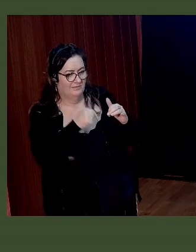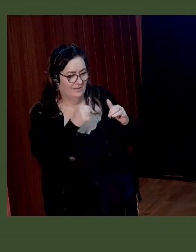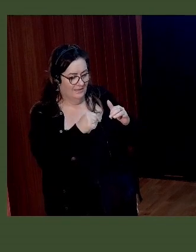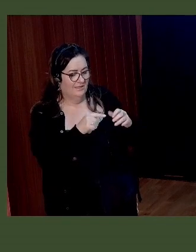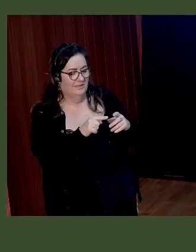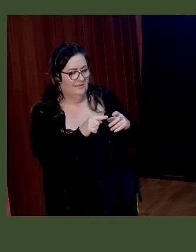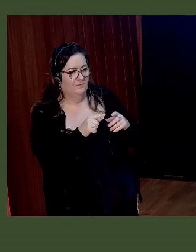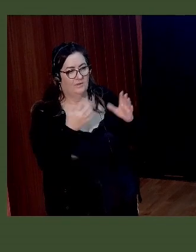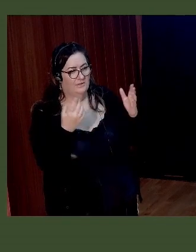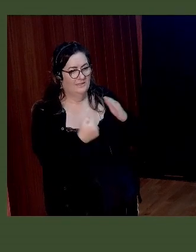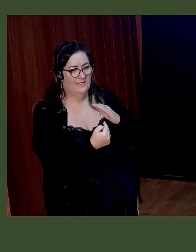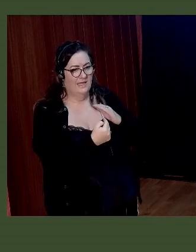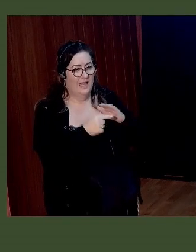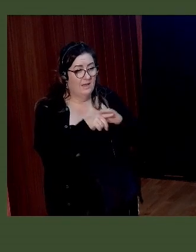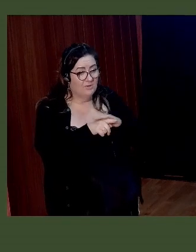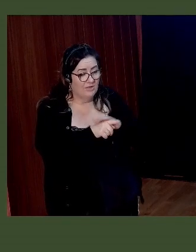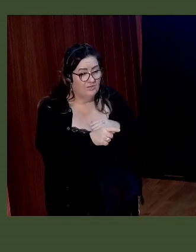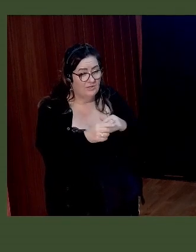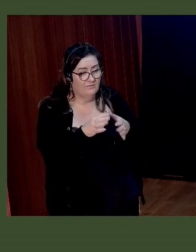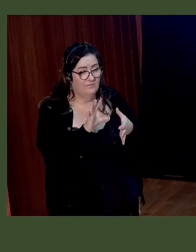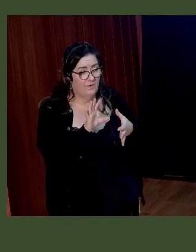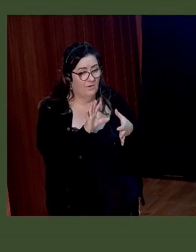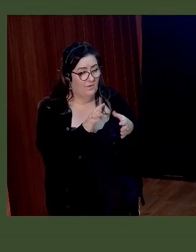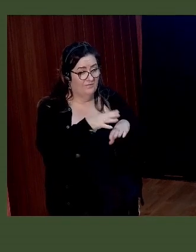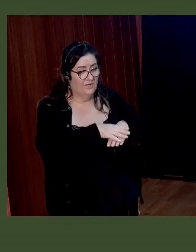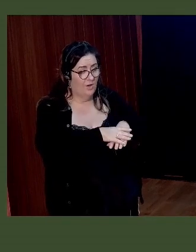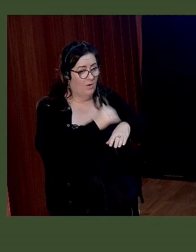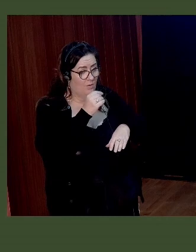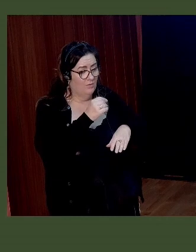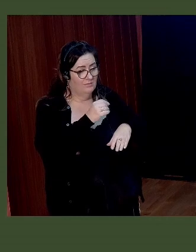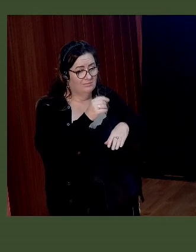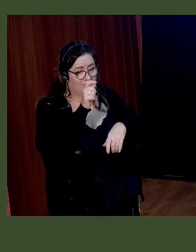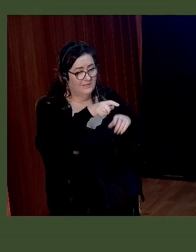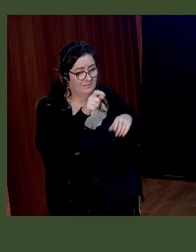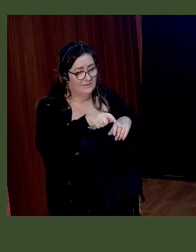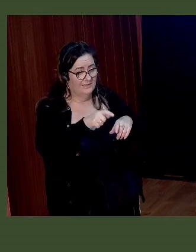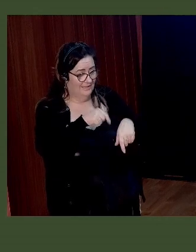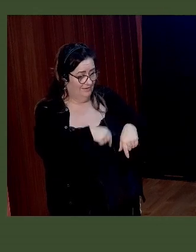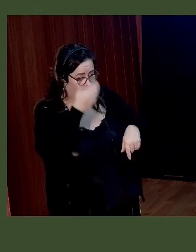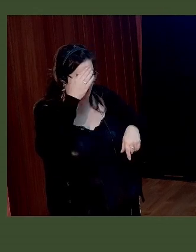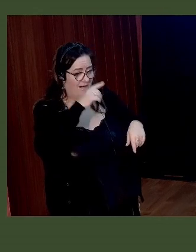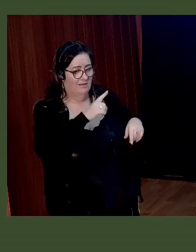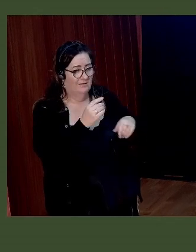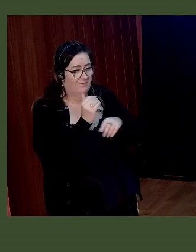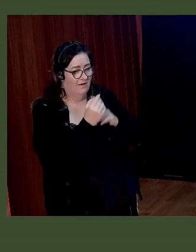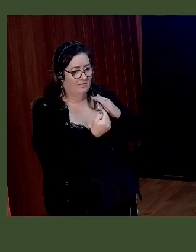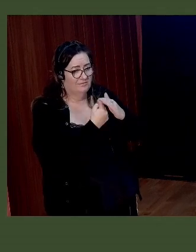an integration of the old, which would be the integration of the old foreigners in Ireland.